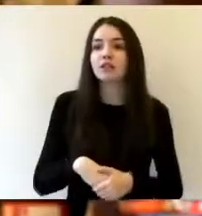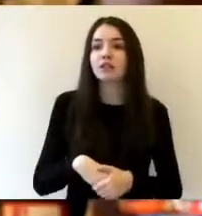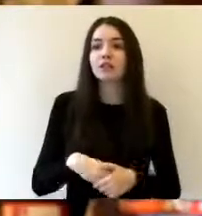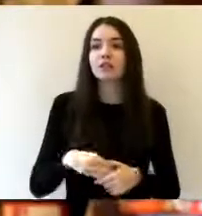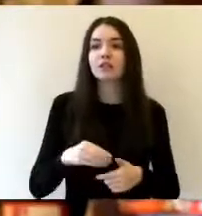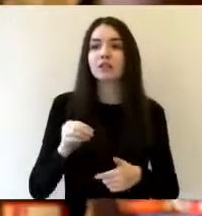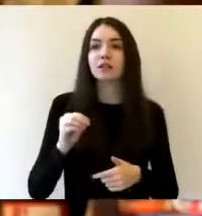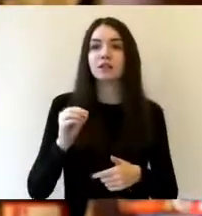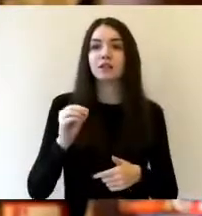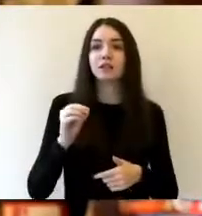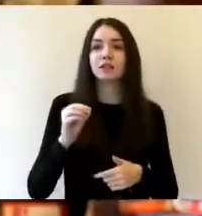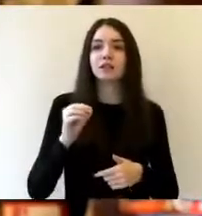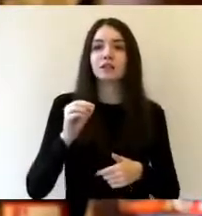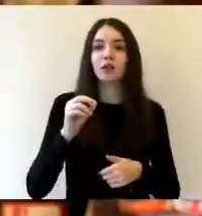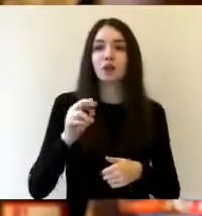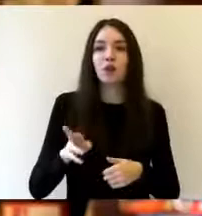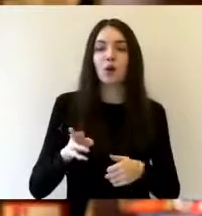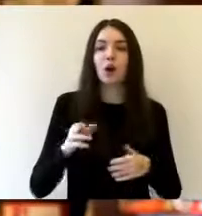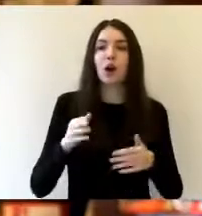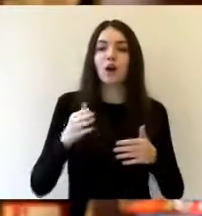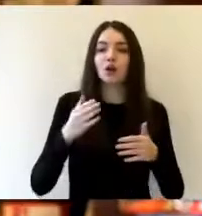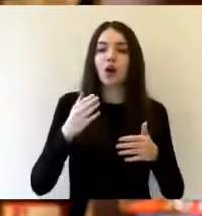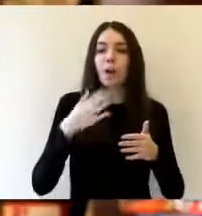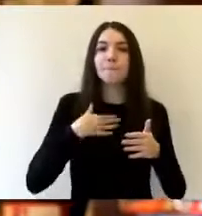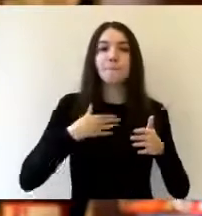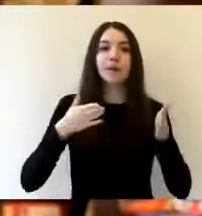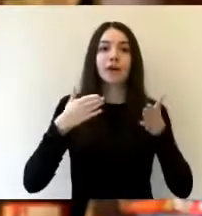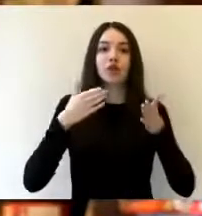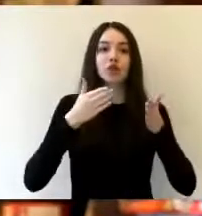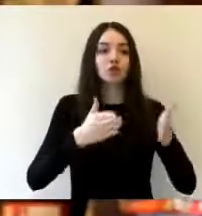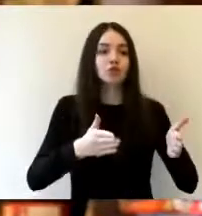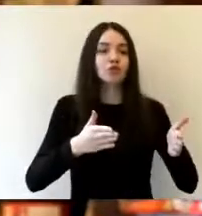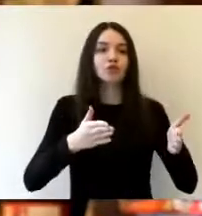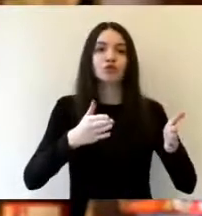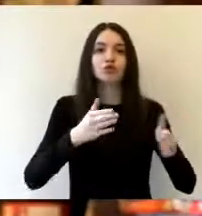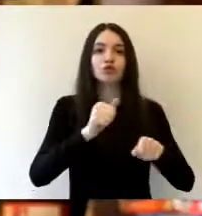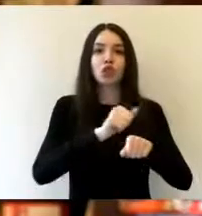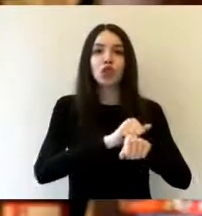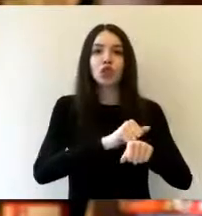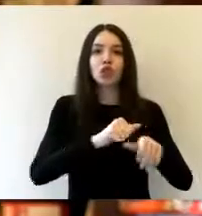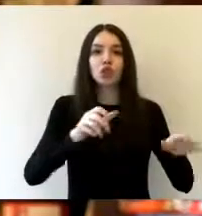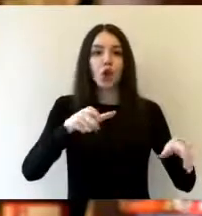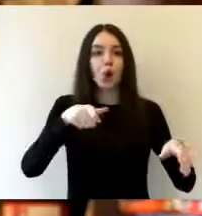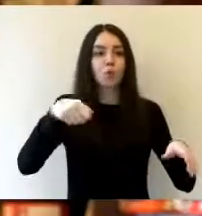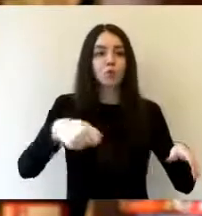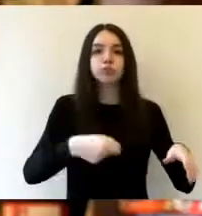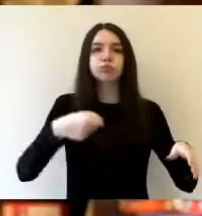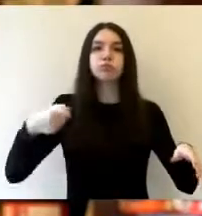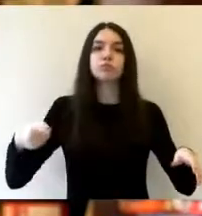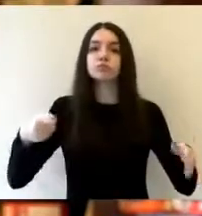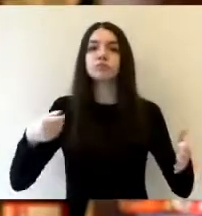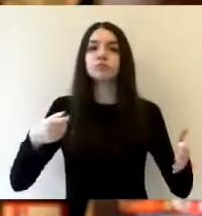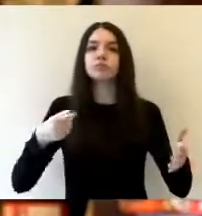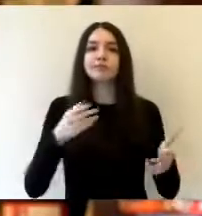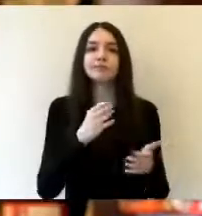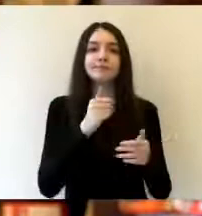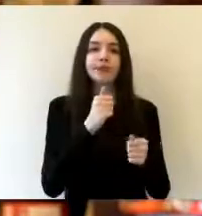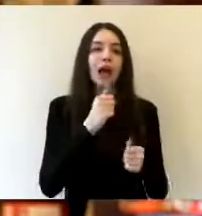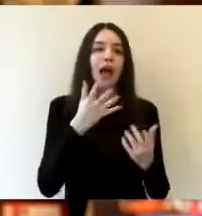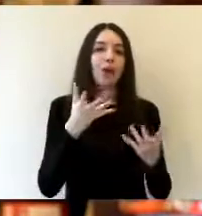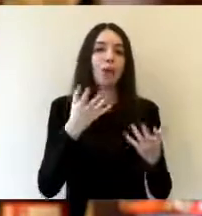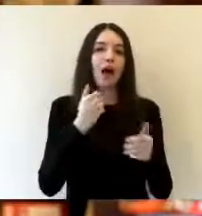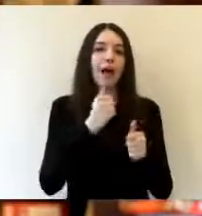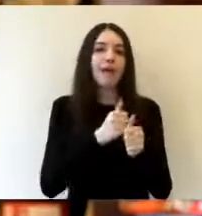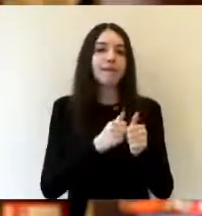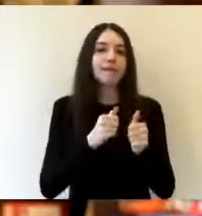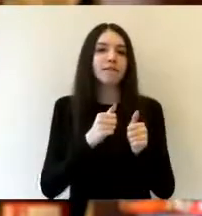tried to like throw away the white stair steps. Like, so having that history to it, I think that's kind of what makes each piece a little bit special to me now. The block I'm carving